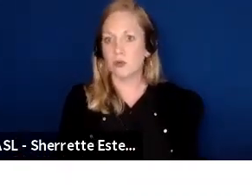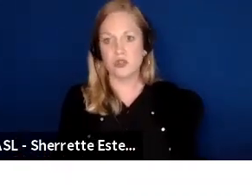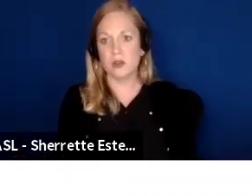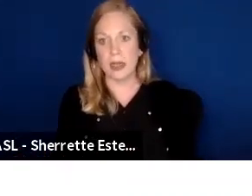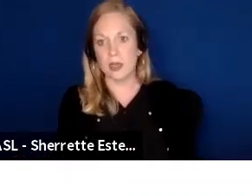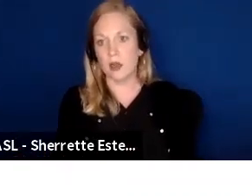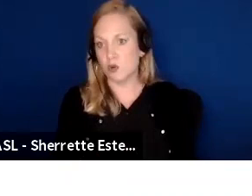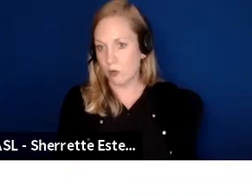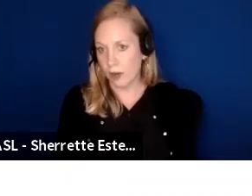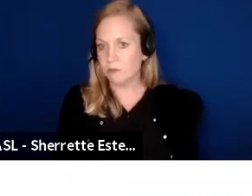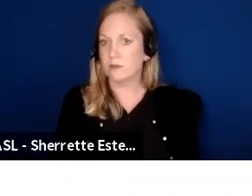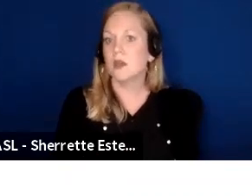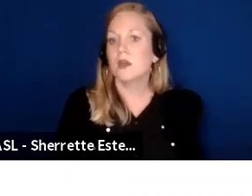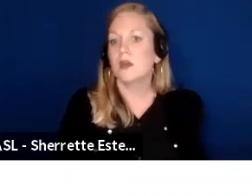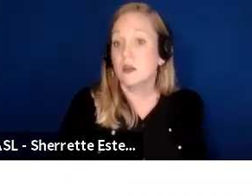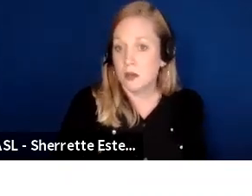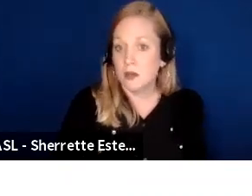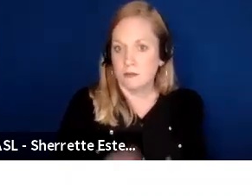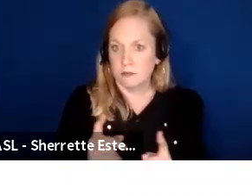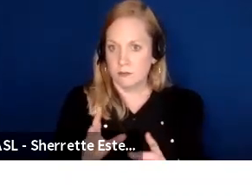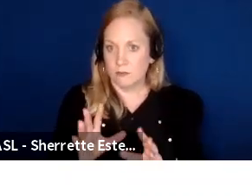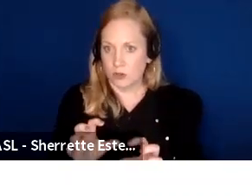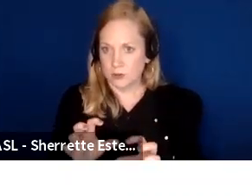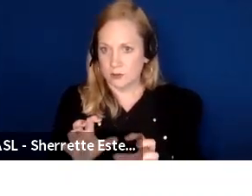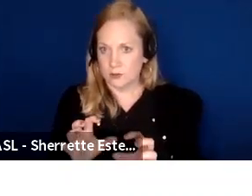they approach a doorway.